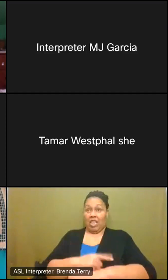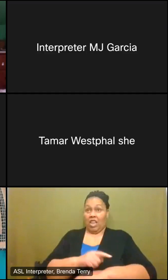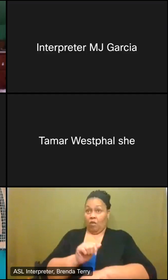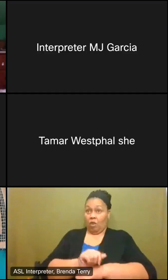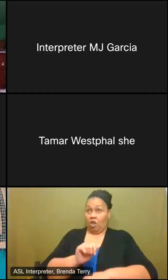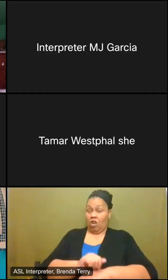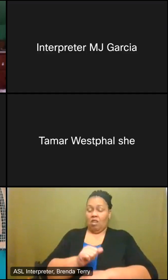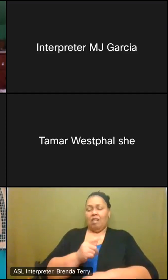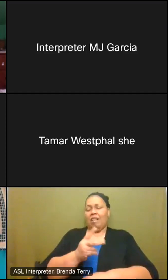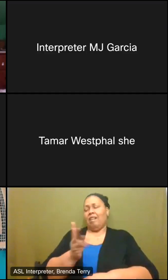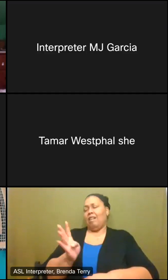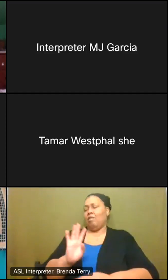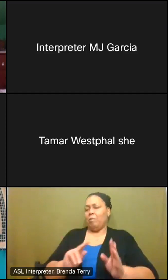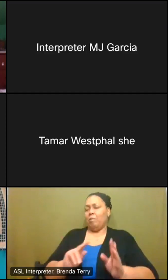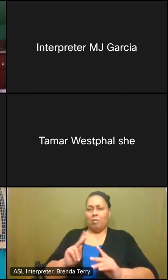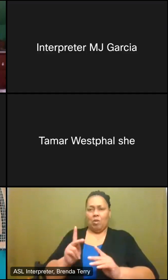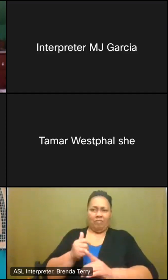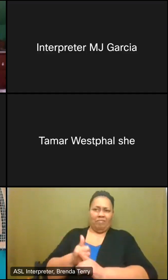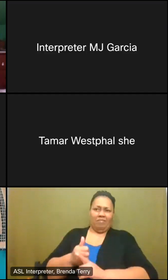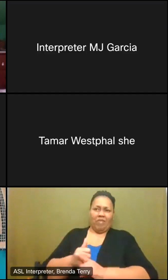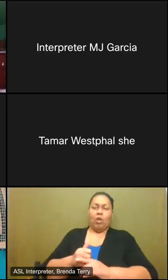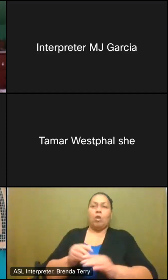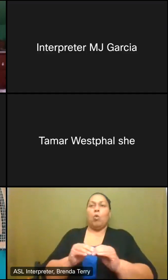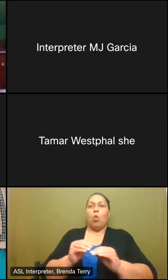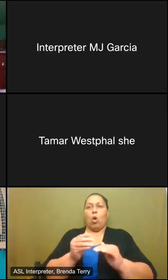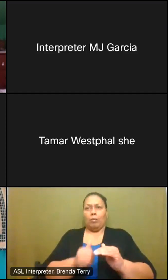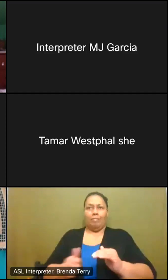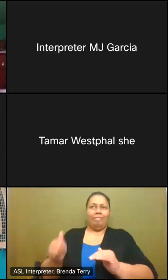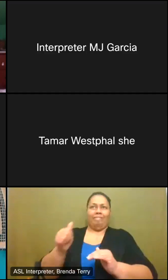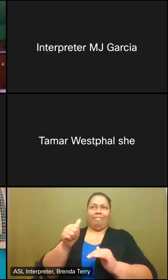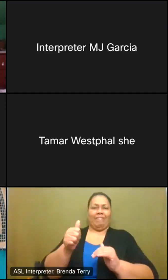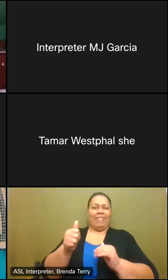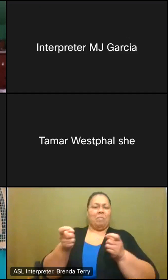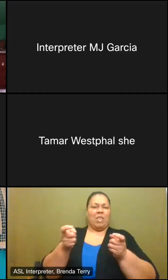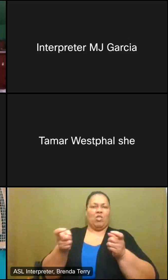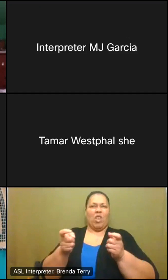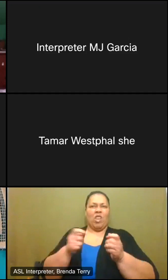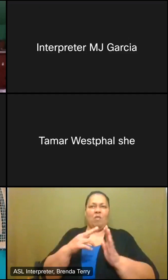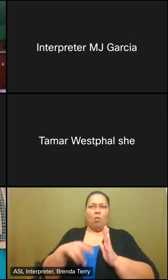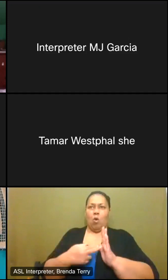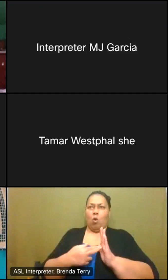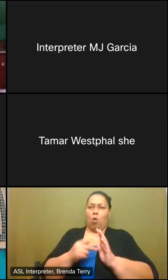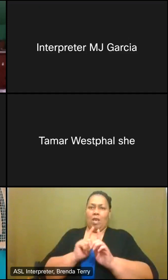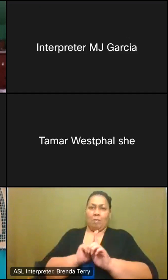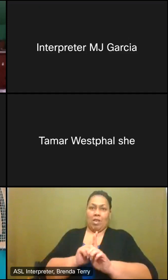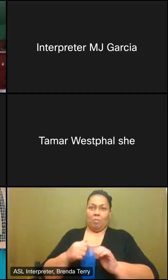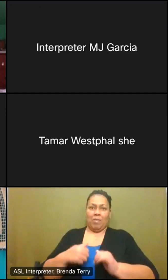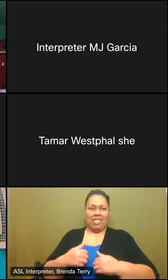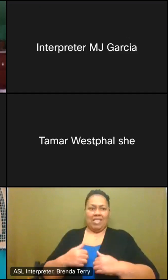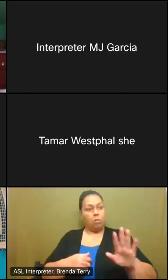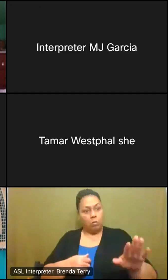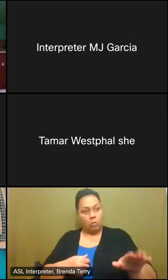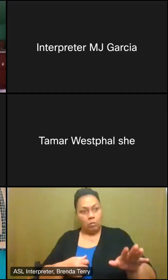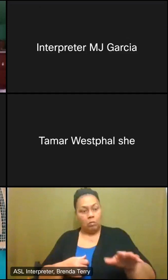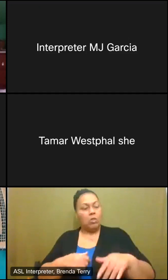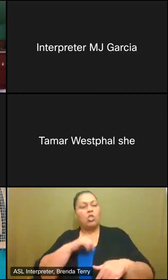several people who were in more administrative roles in mentoring me said, make sure you don't talk about